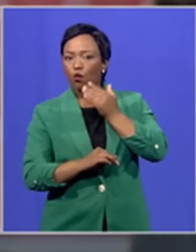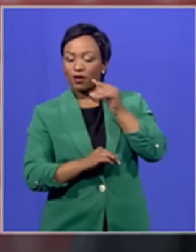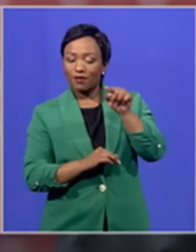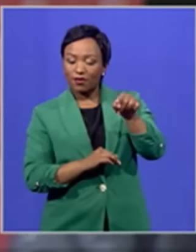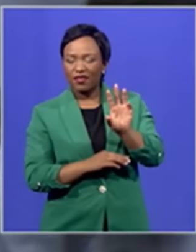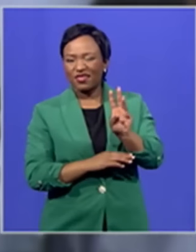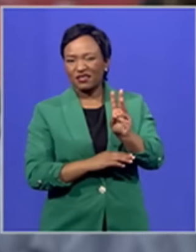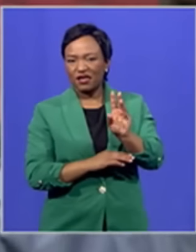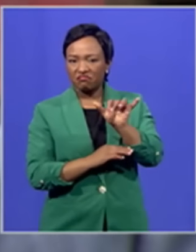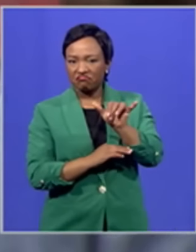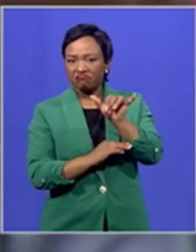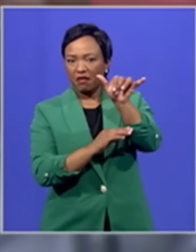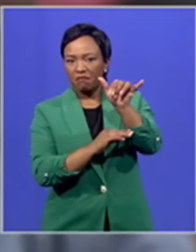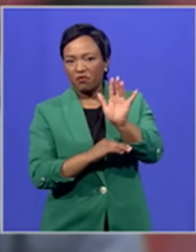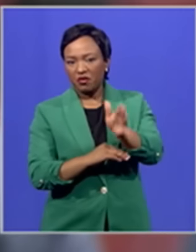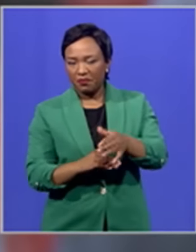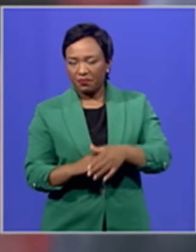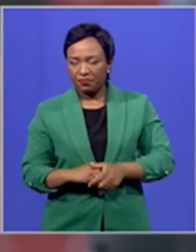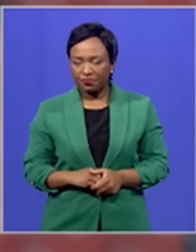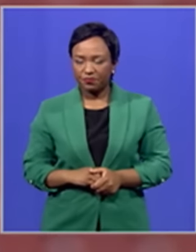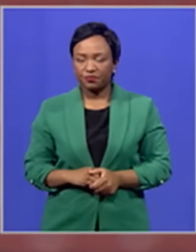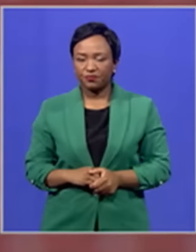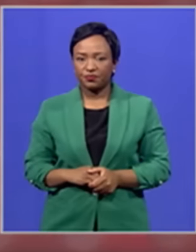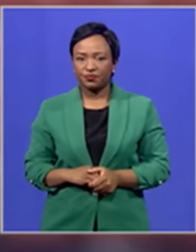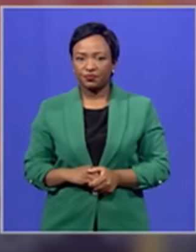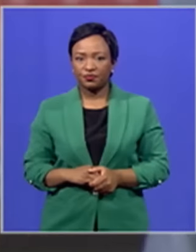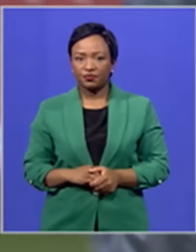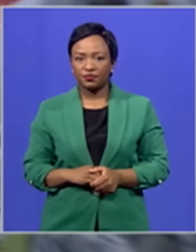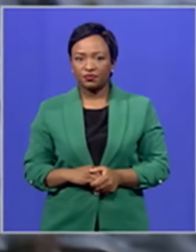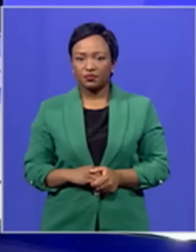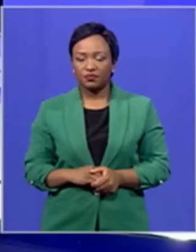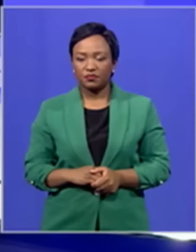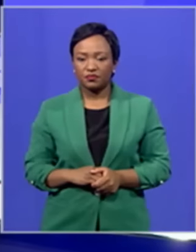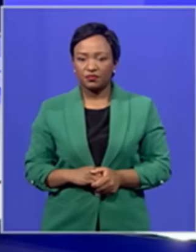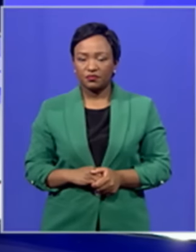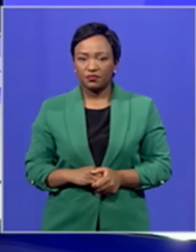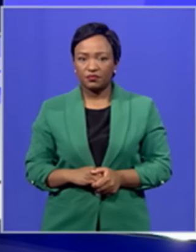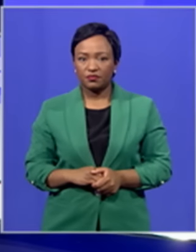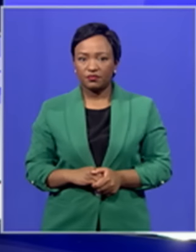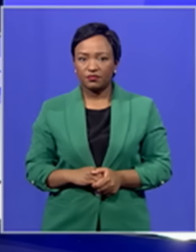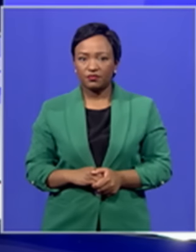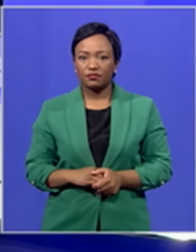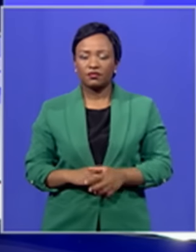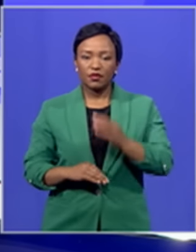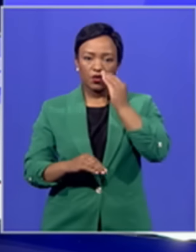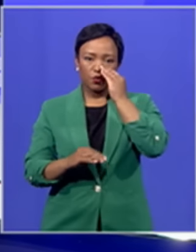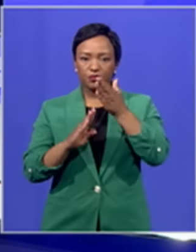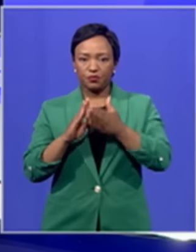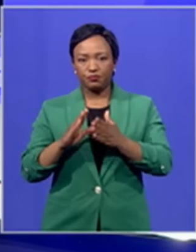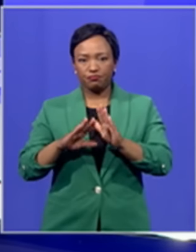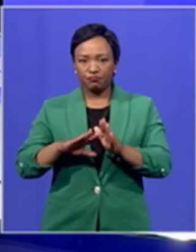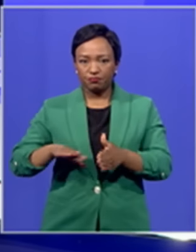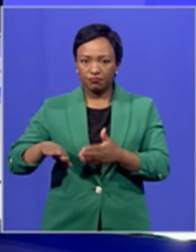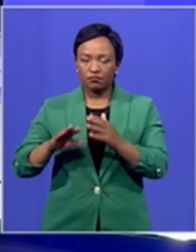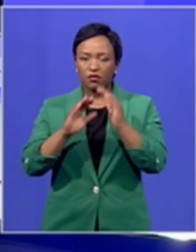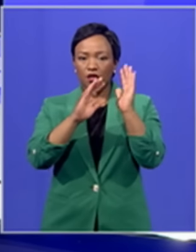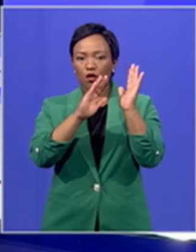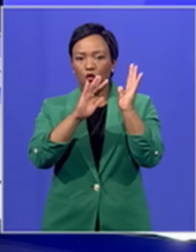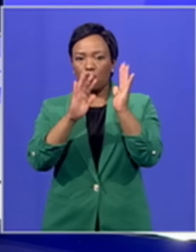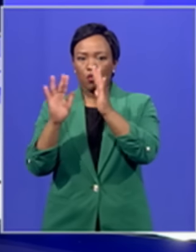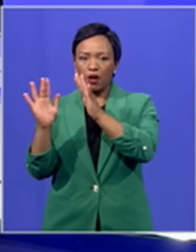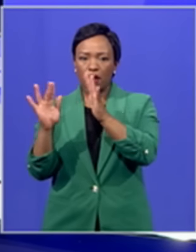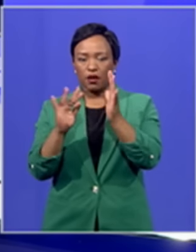Ramara wa ditaba tša SABC Johannesburg. Tša rena di felela mo bošegong bja lehono go latela kakanyo ya